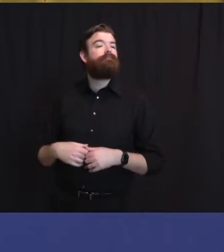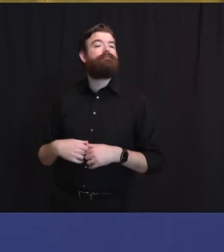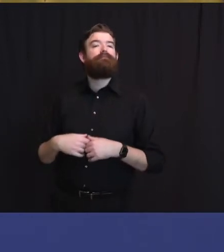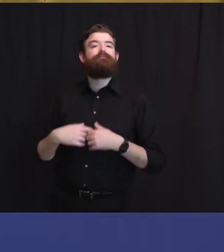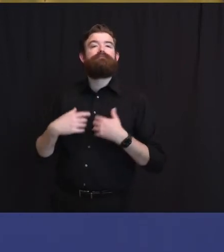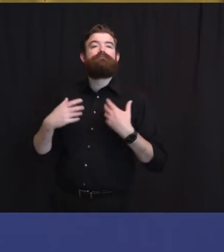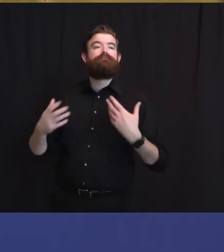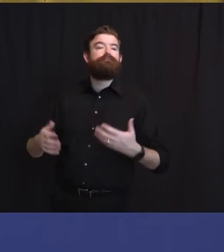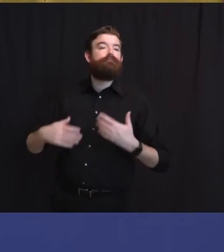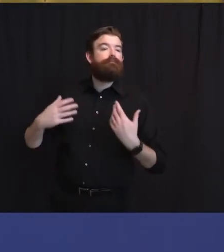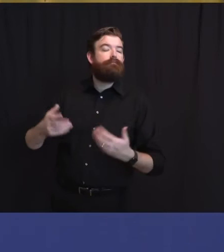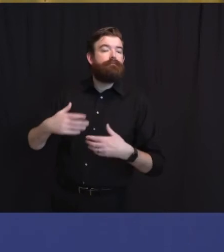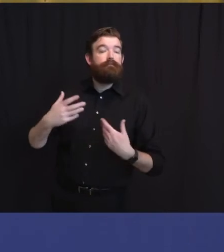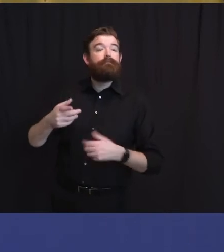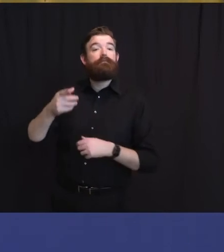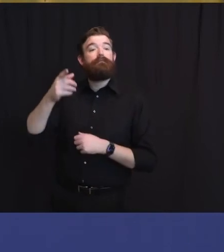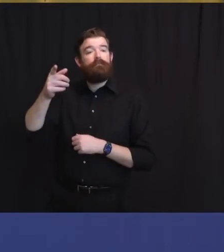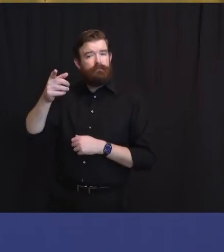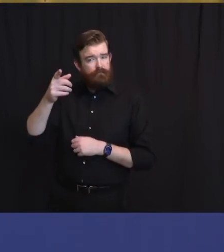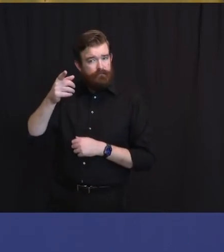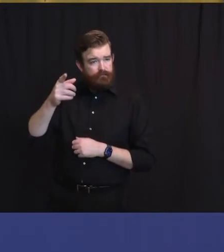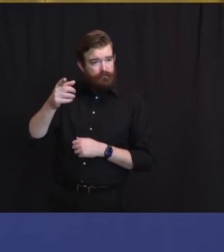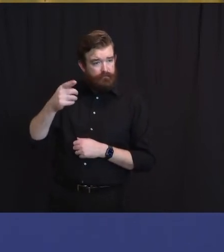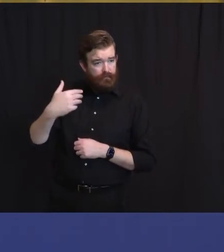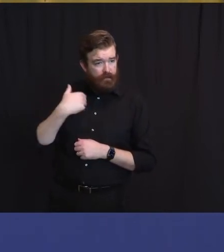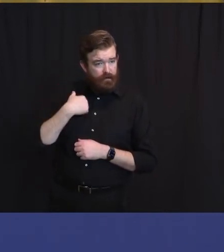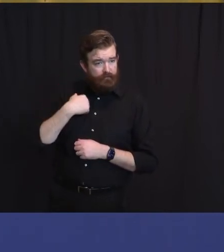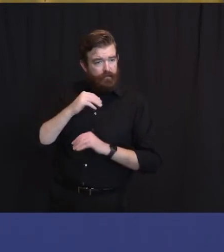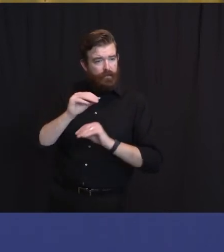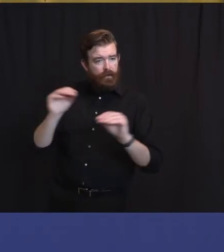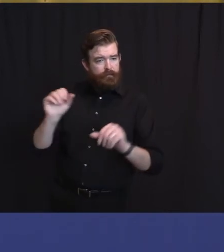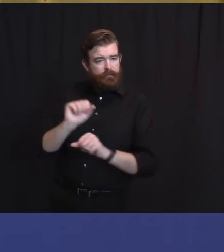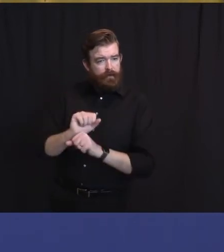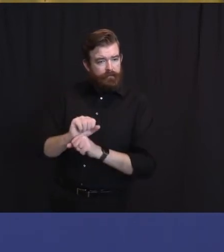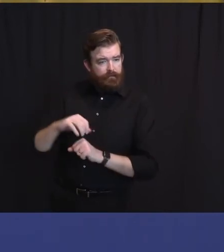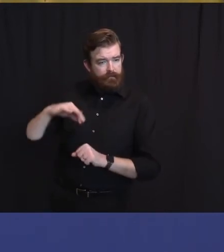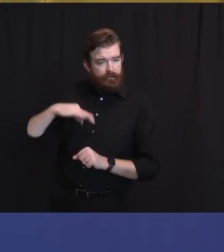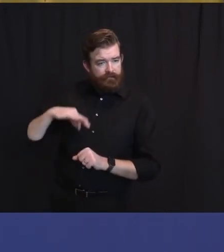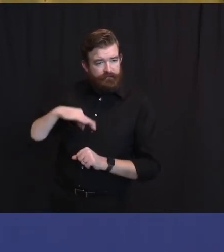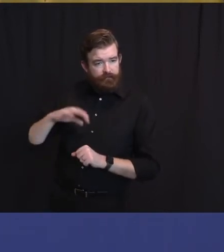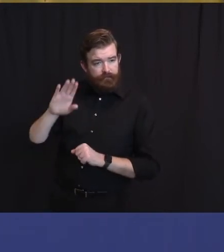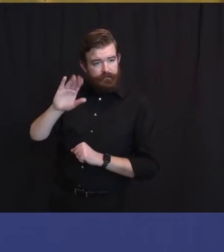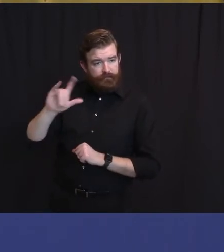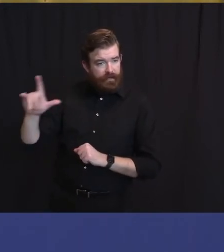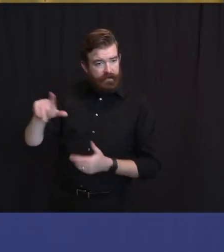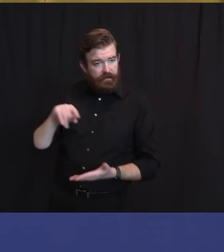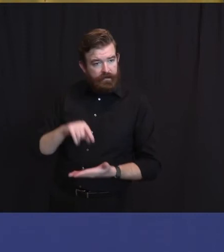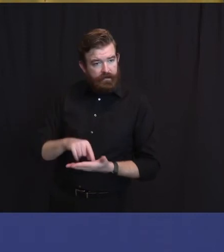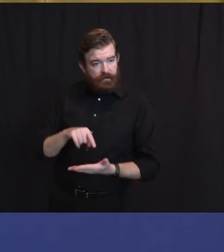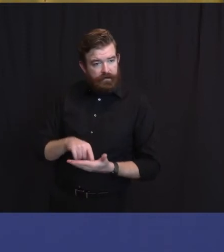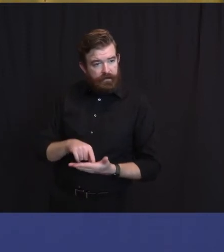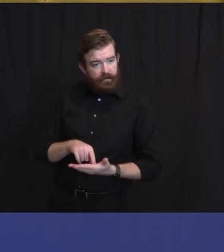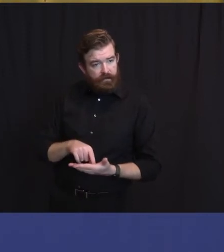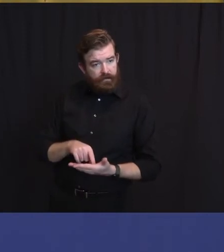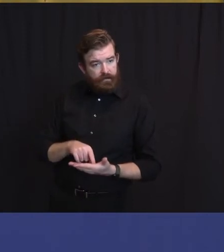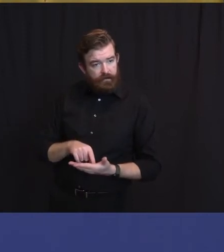benefits through February 27th. Will you sign it now that the federal stimulus package has been set with more for the unemployed?